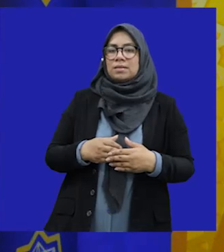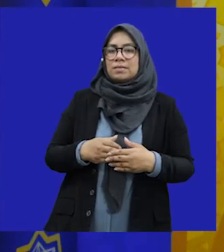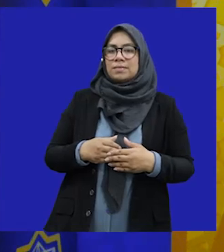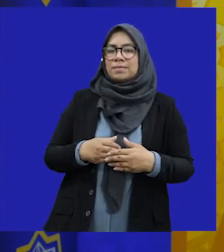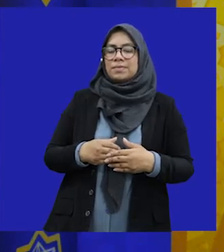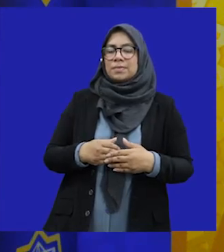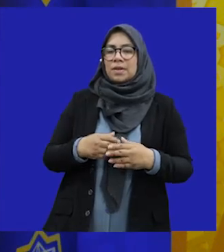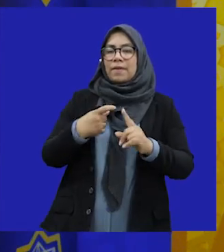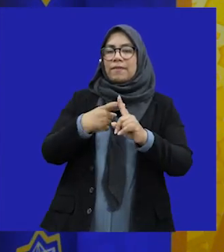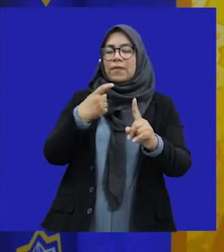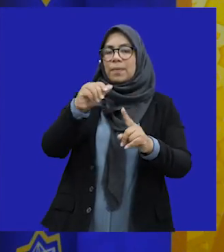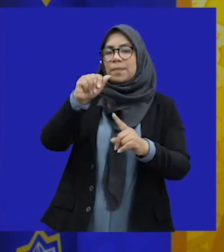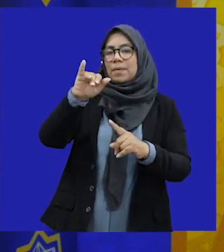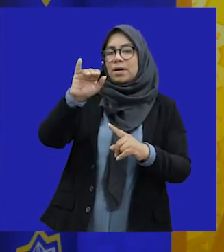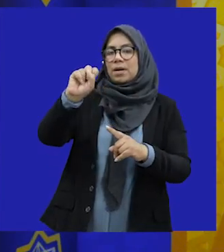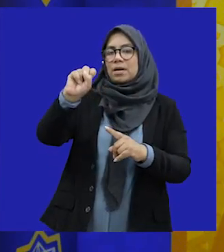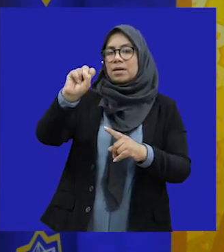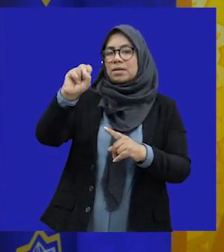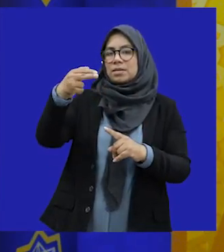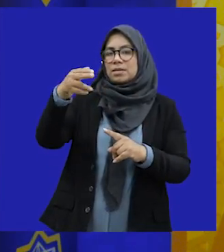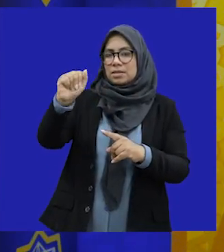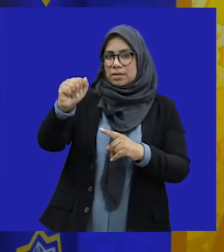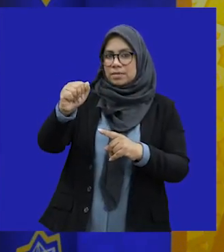Sunan from Aisha radiallahu anha